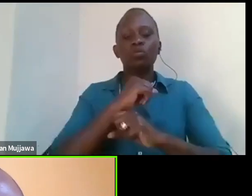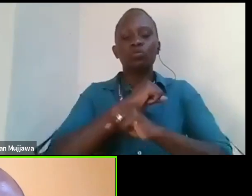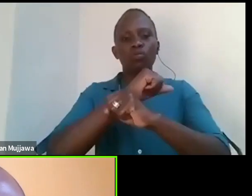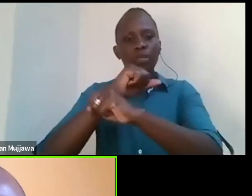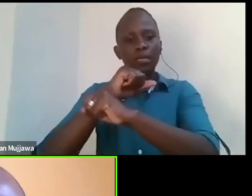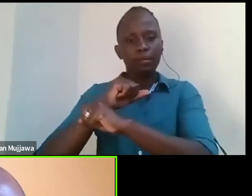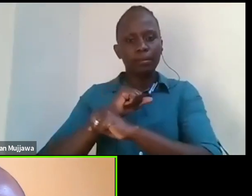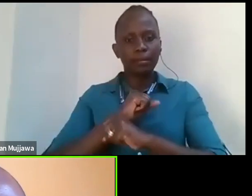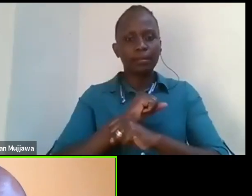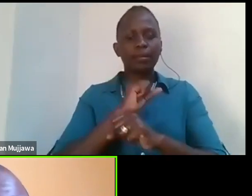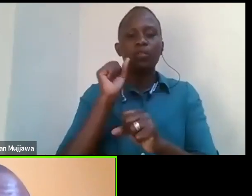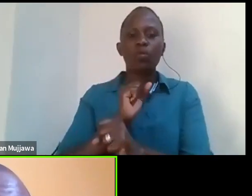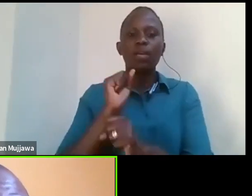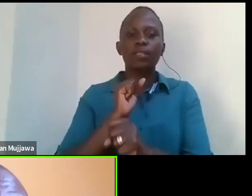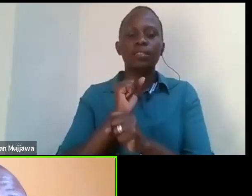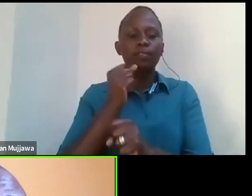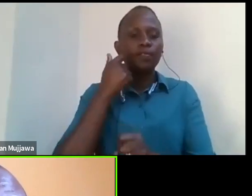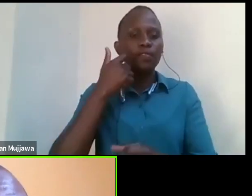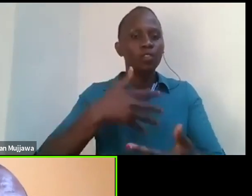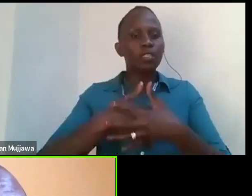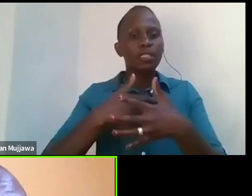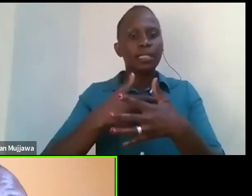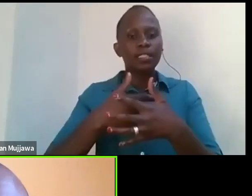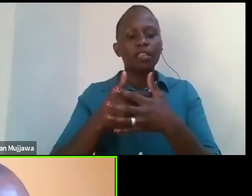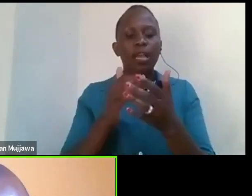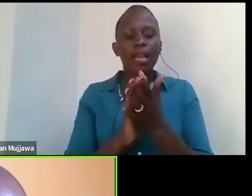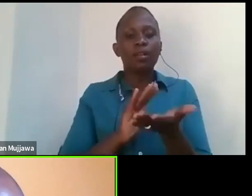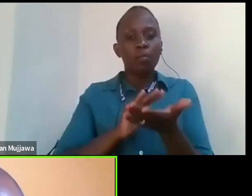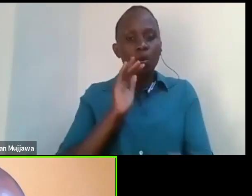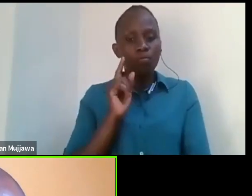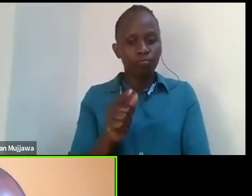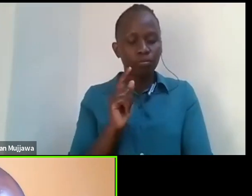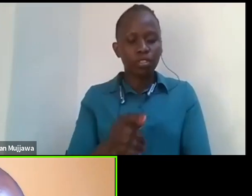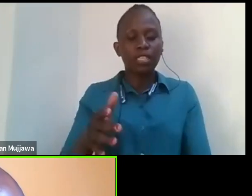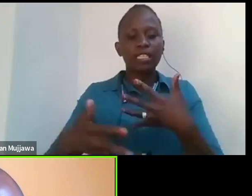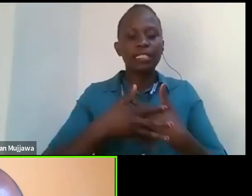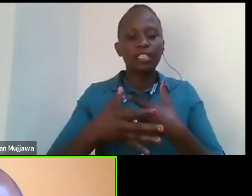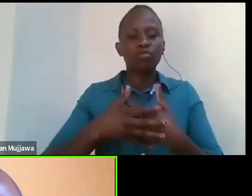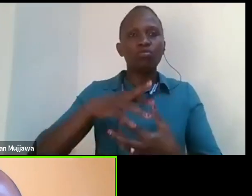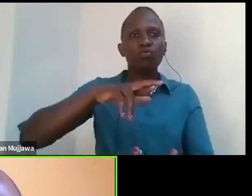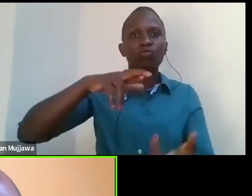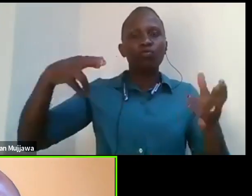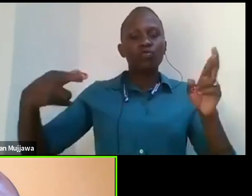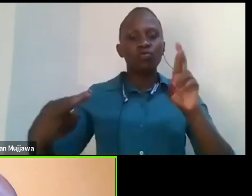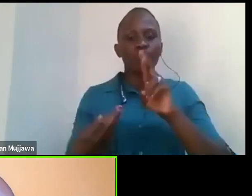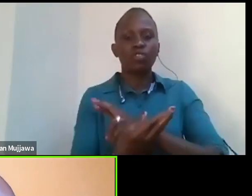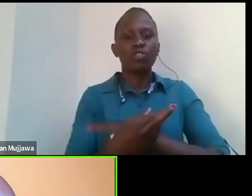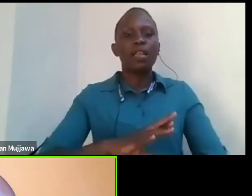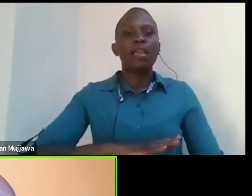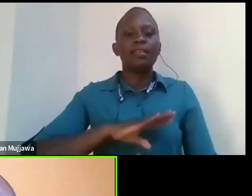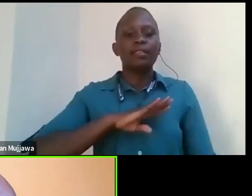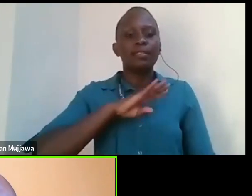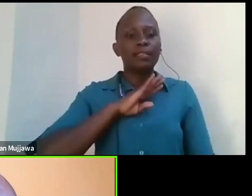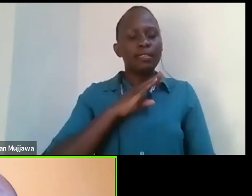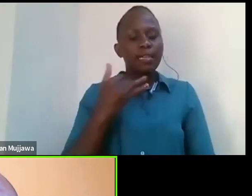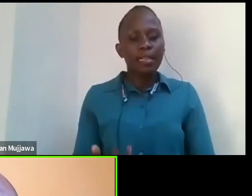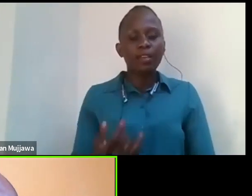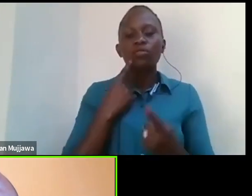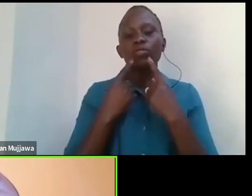of industry, and especially during the industrial revolution age. And so when you talk of IP, IP